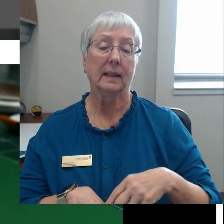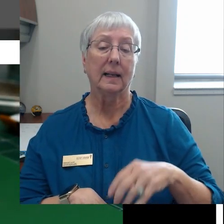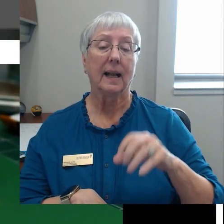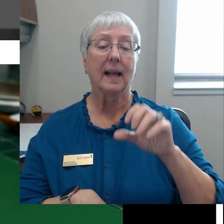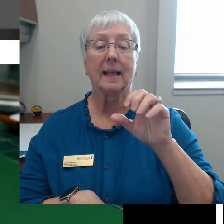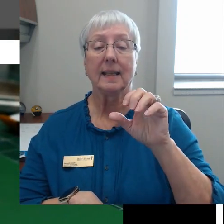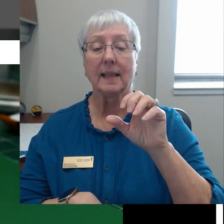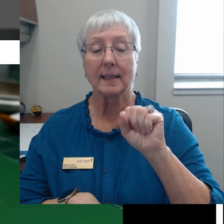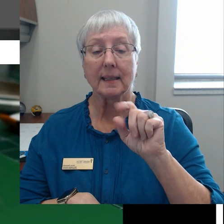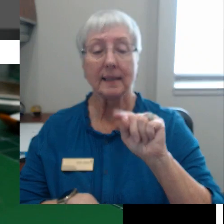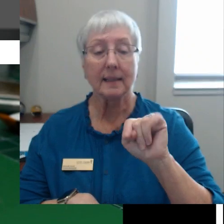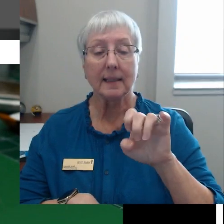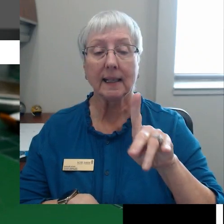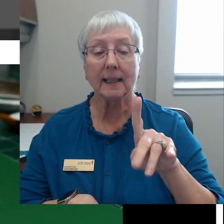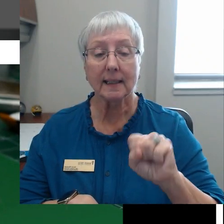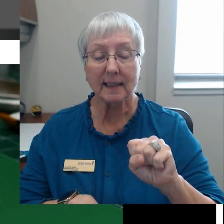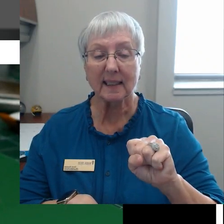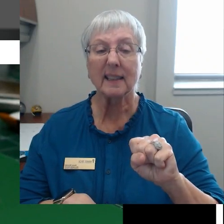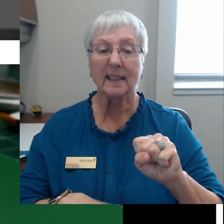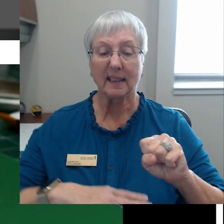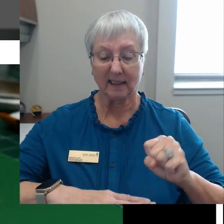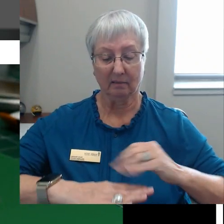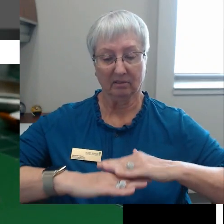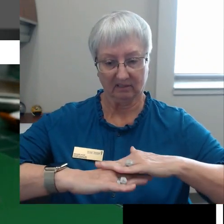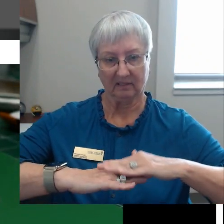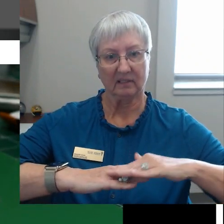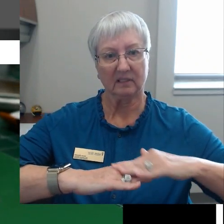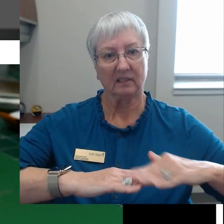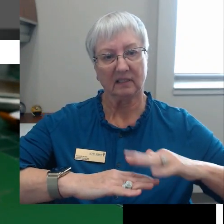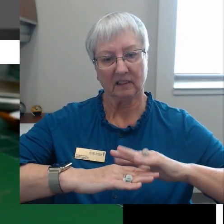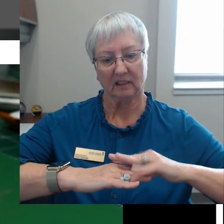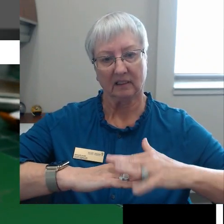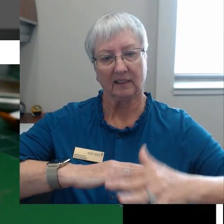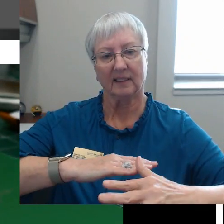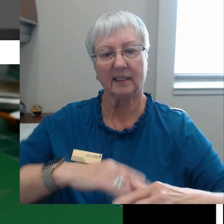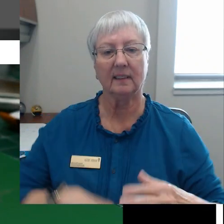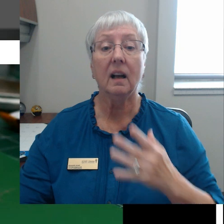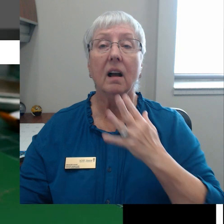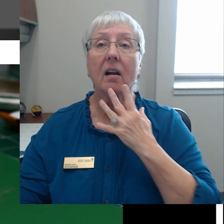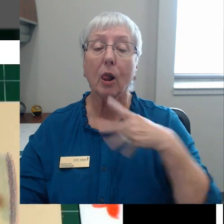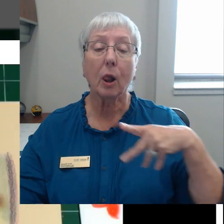grain of the pastel stick against the paper. Color